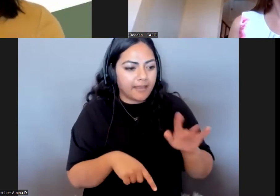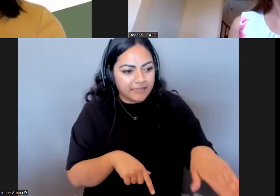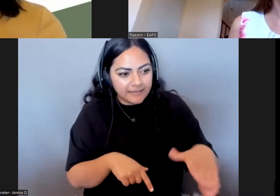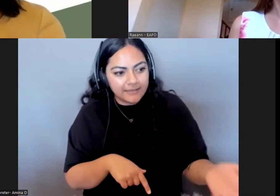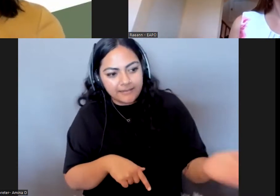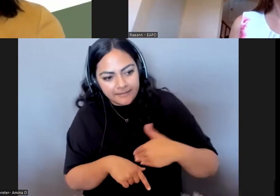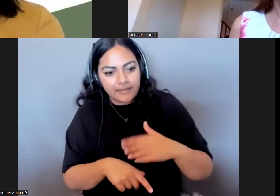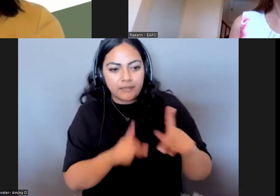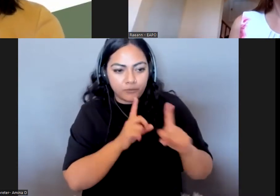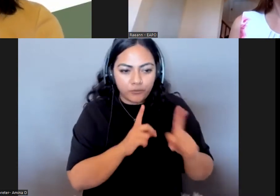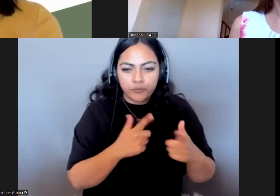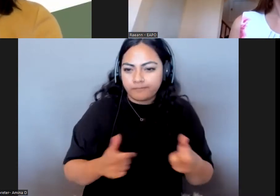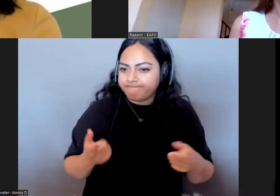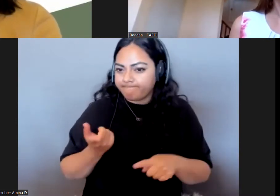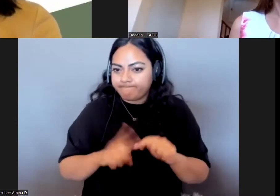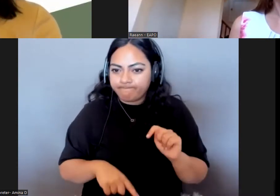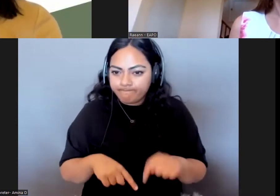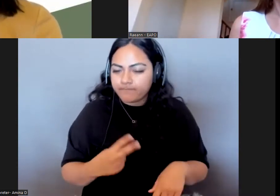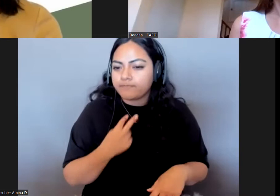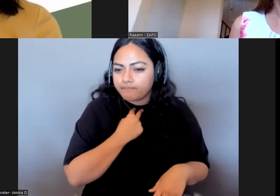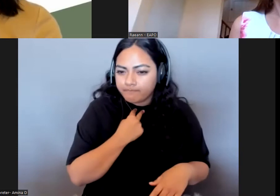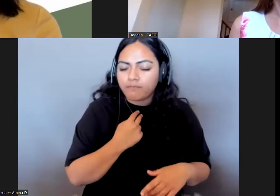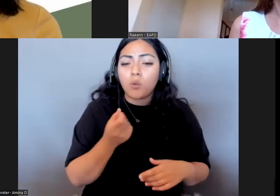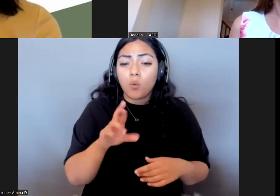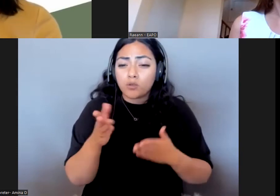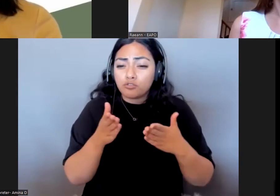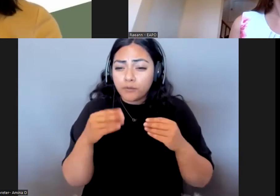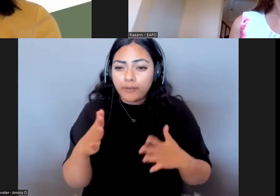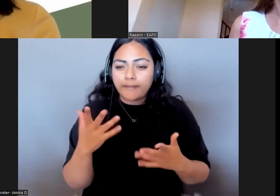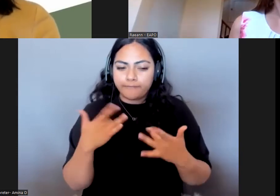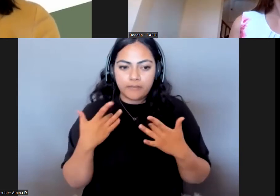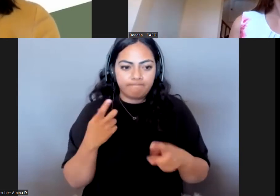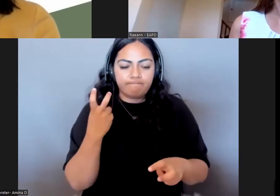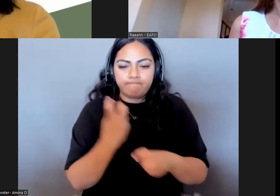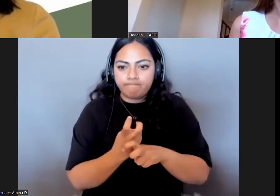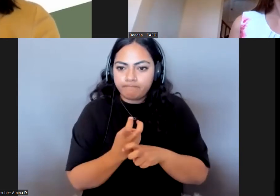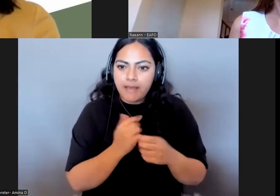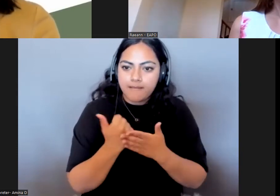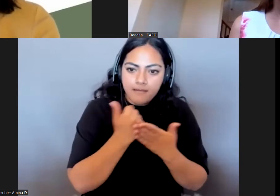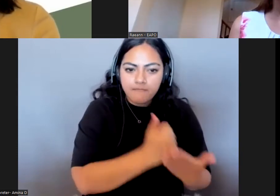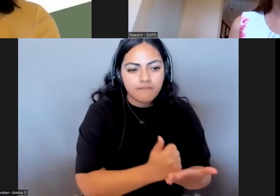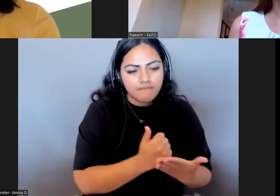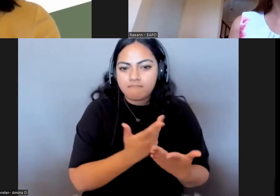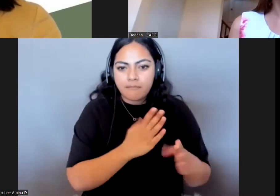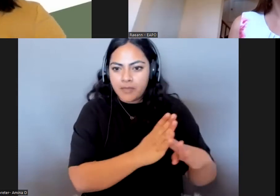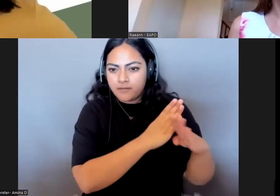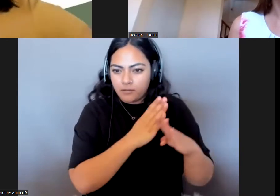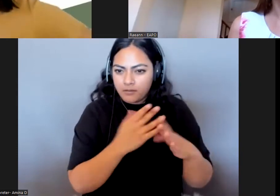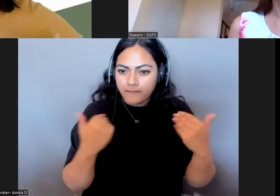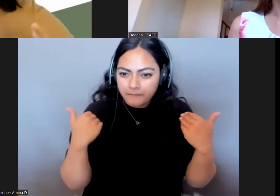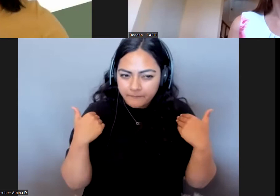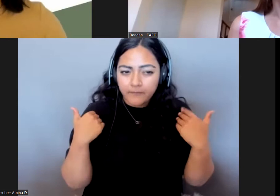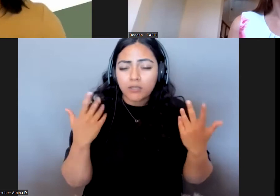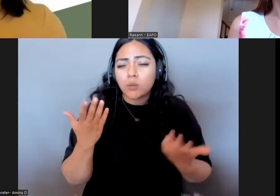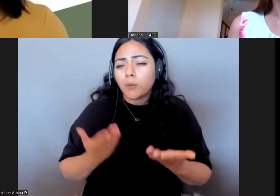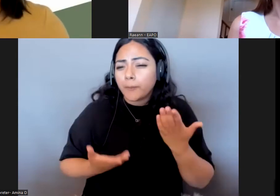be part of the research project. Also, service providers found it difficult to help them as well and access them. So it might be that engaging